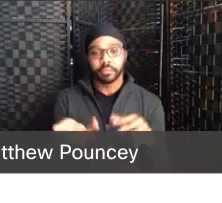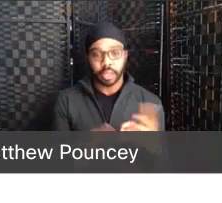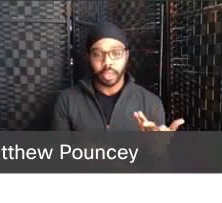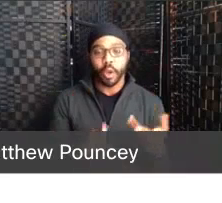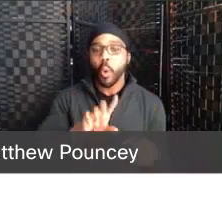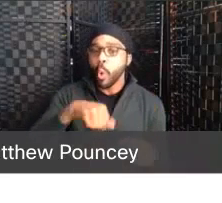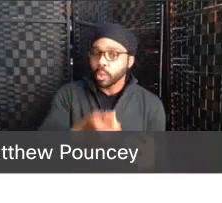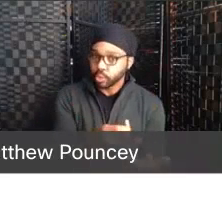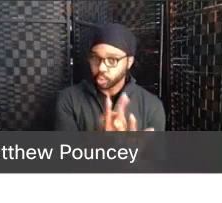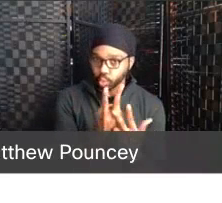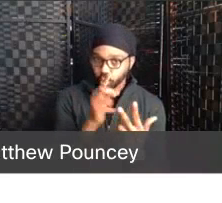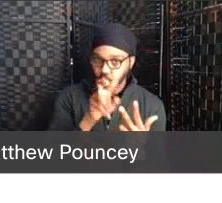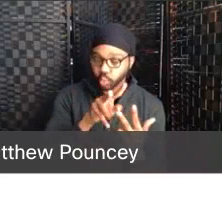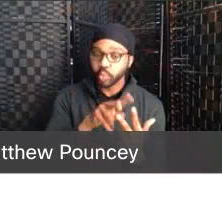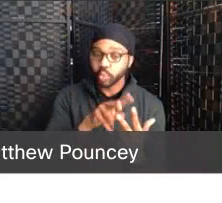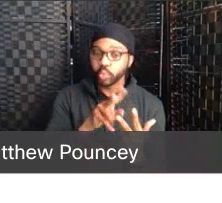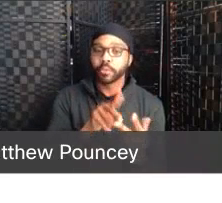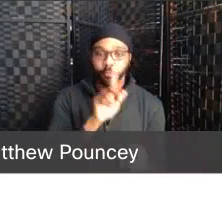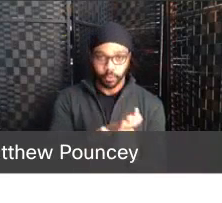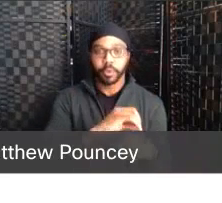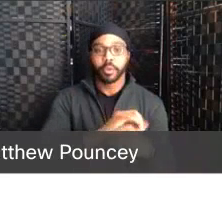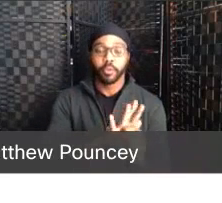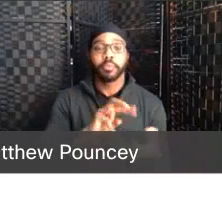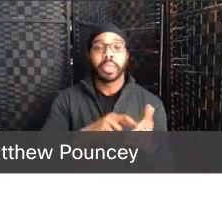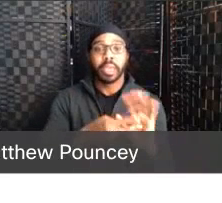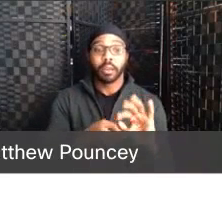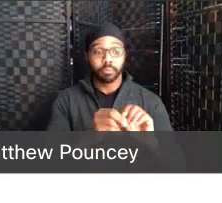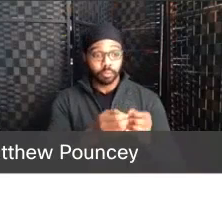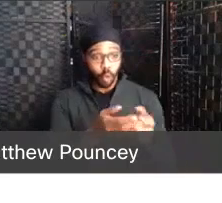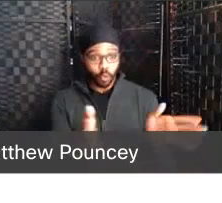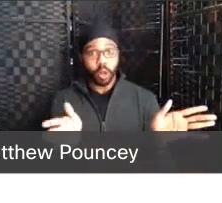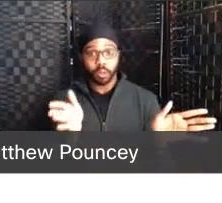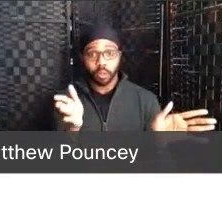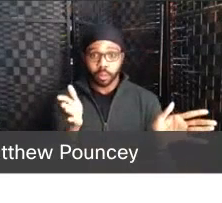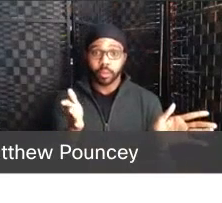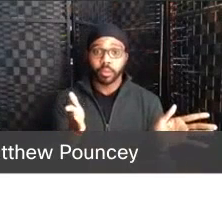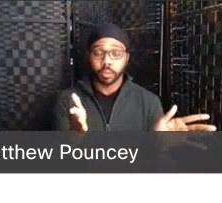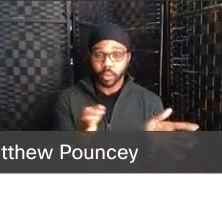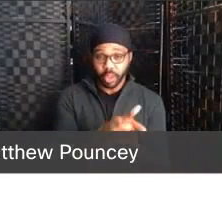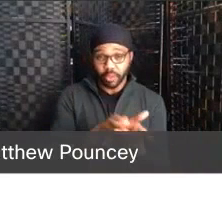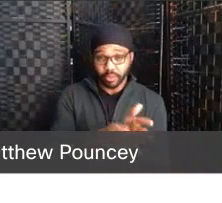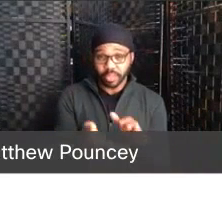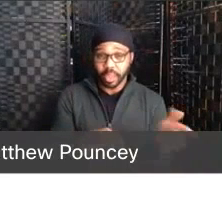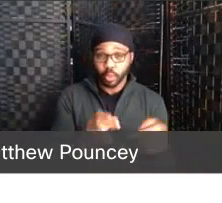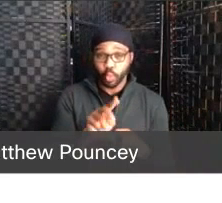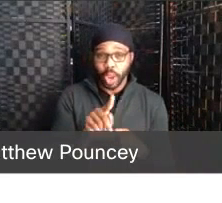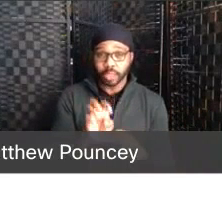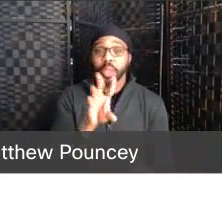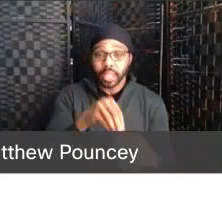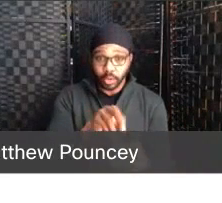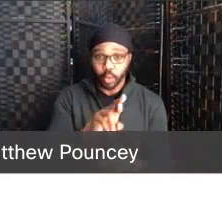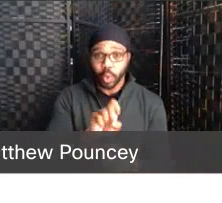were confirmed as COVID. So overall, the accounting for a death rate amongst people in res hab